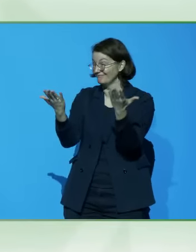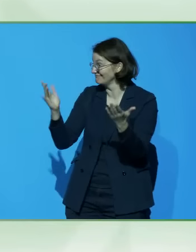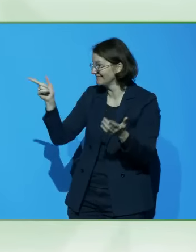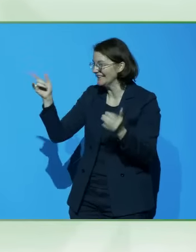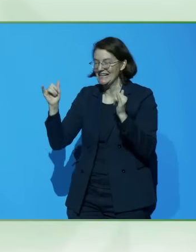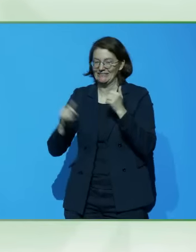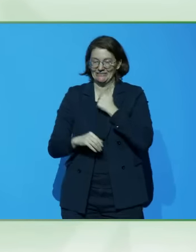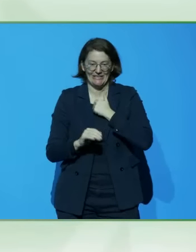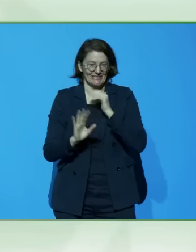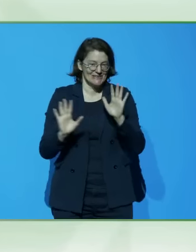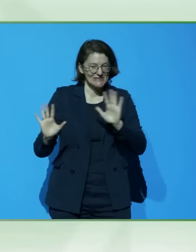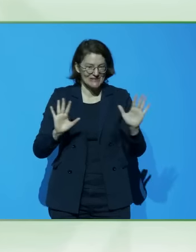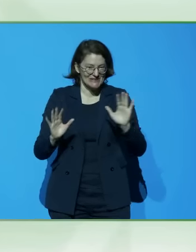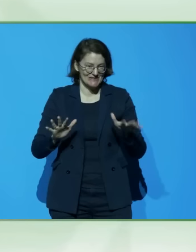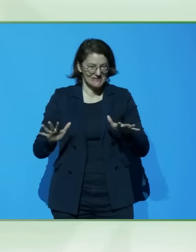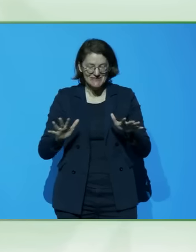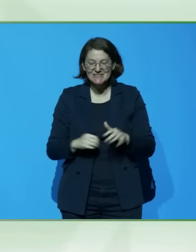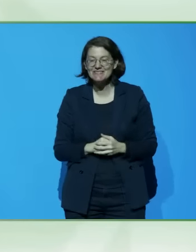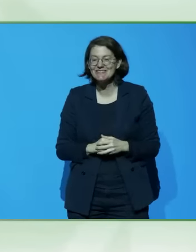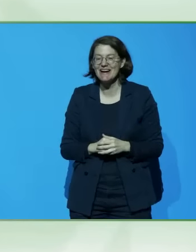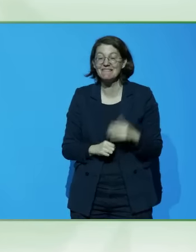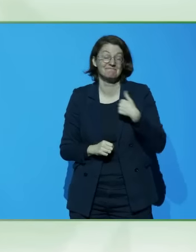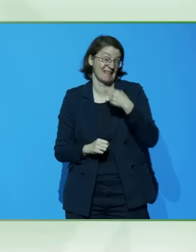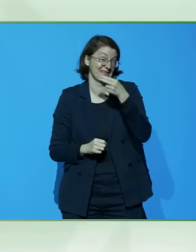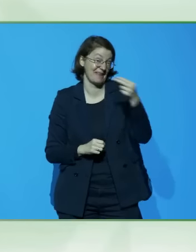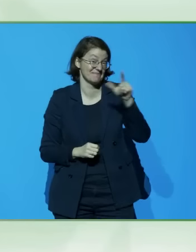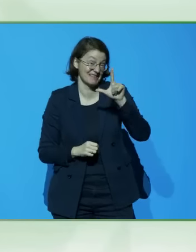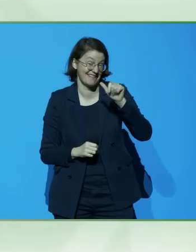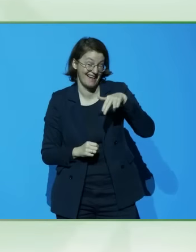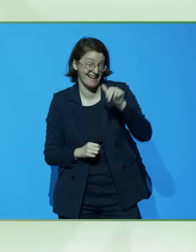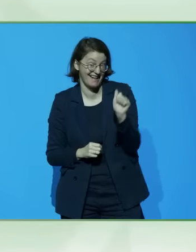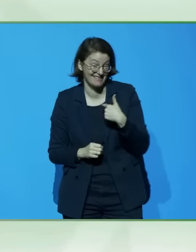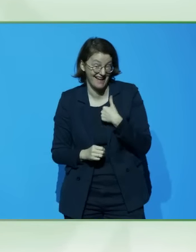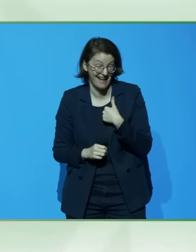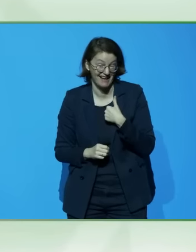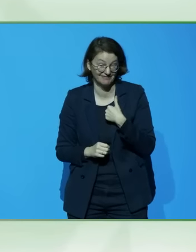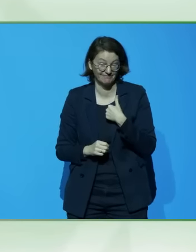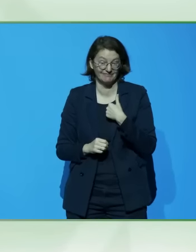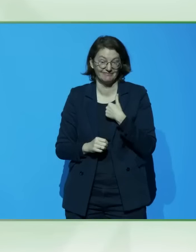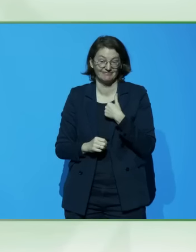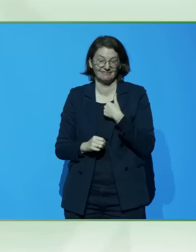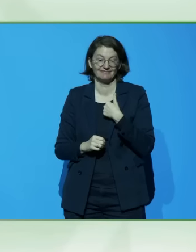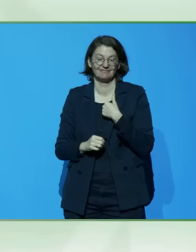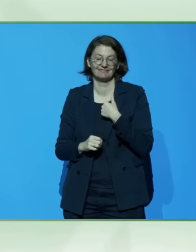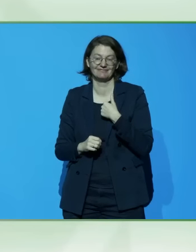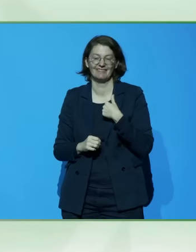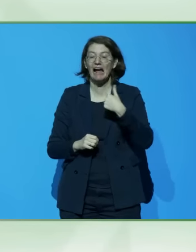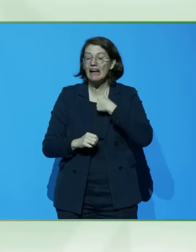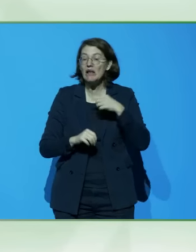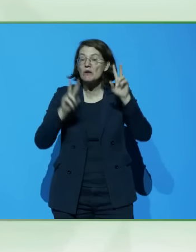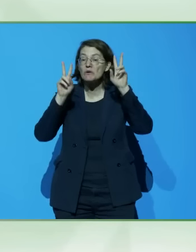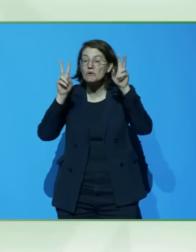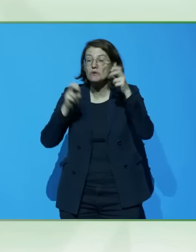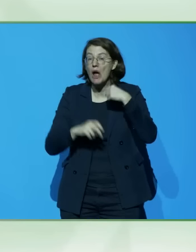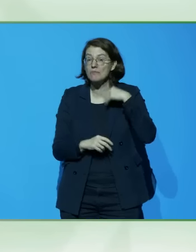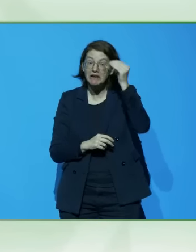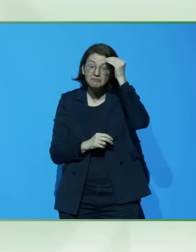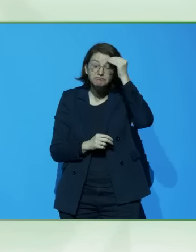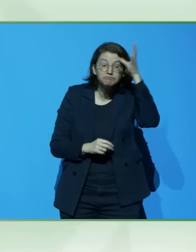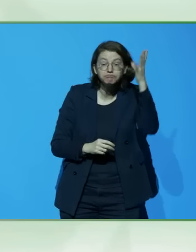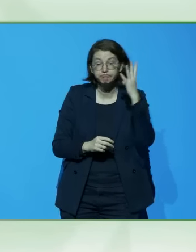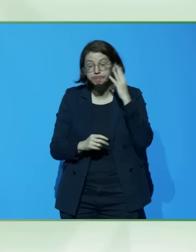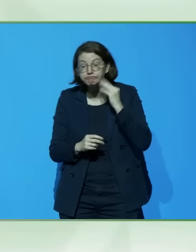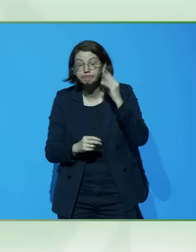So my name is Lana, and although I'm not, I guess, too knowledgeable about the experiences that many may have, I'm really grateful for this